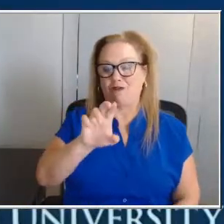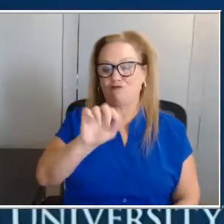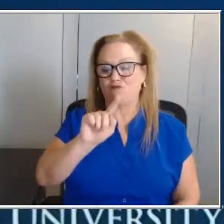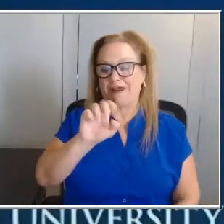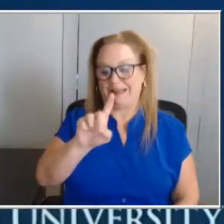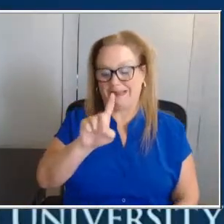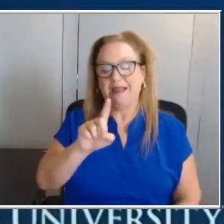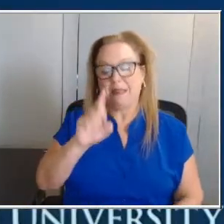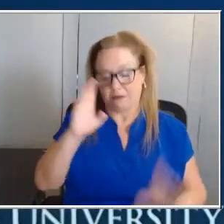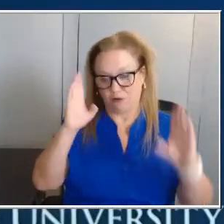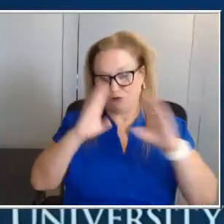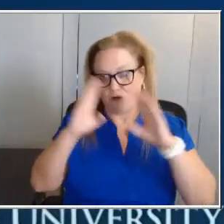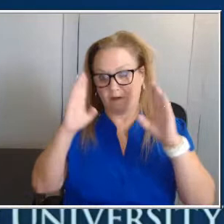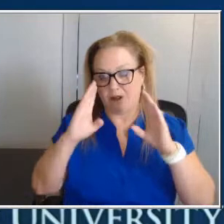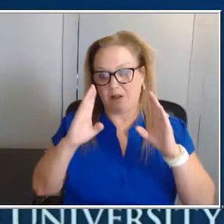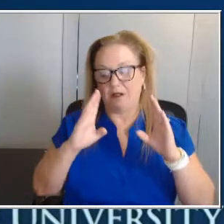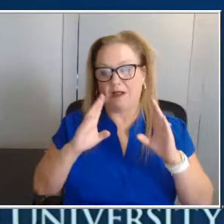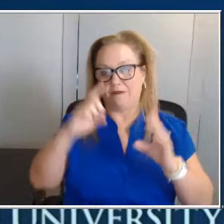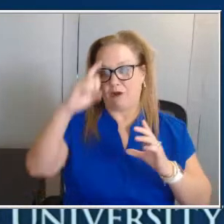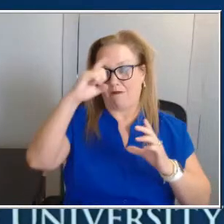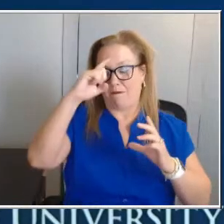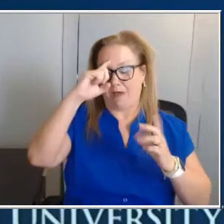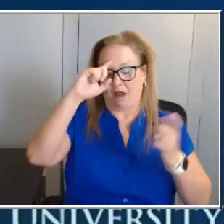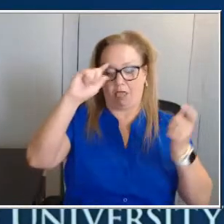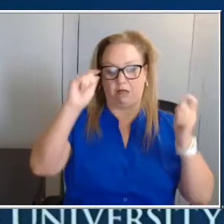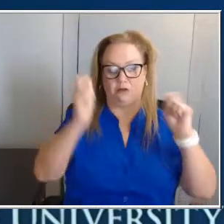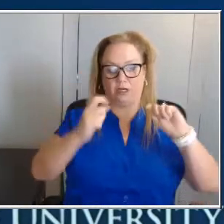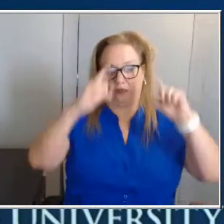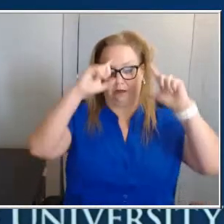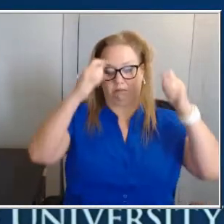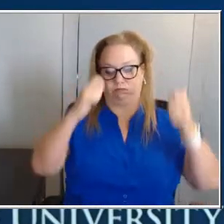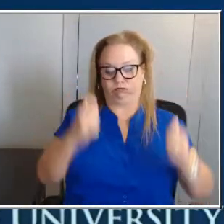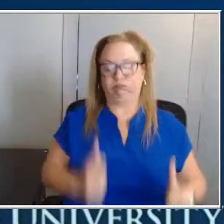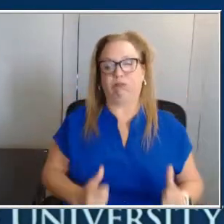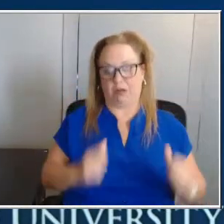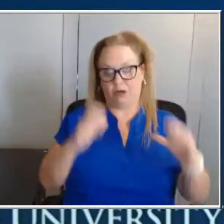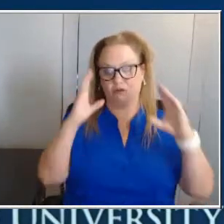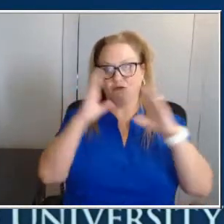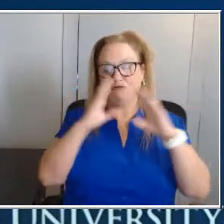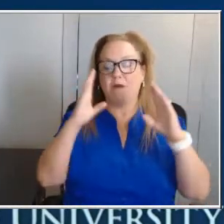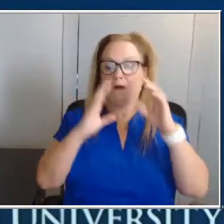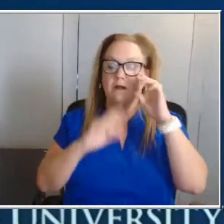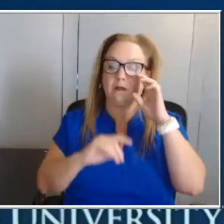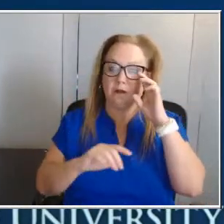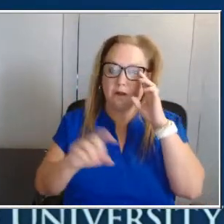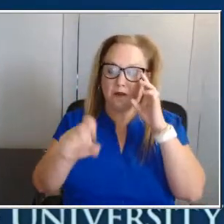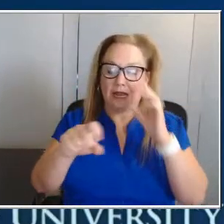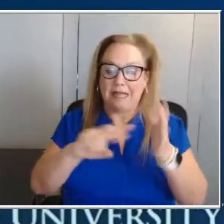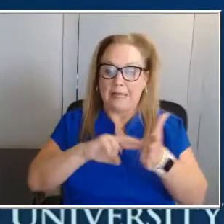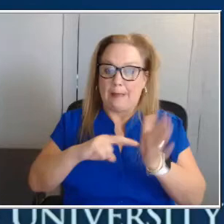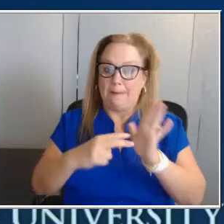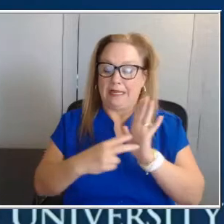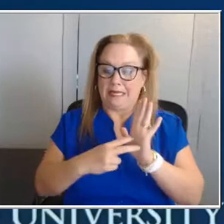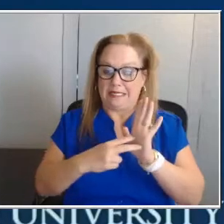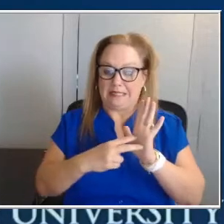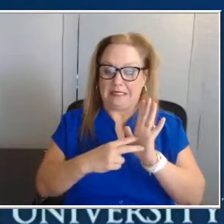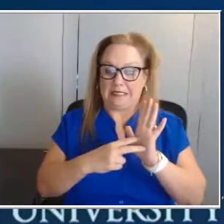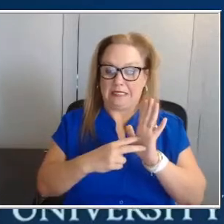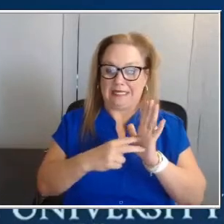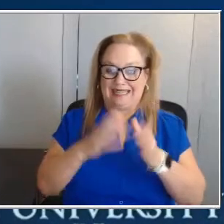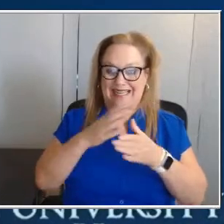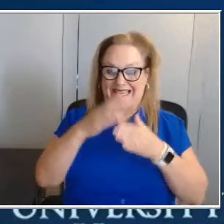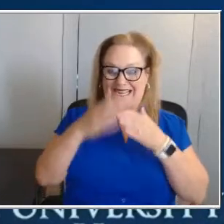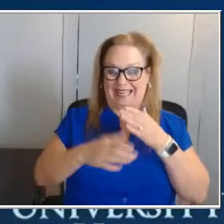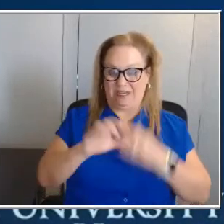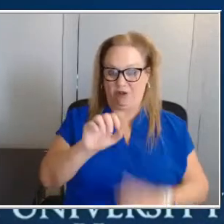trouble. If you start having mental status changes, you're in trouble. What that means is there's end organ